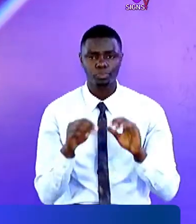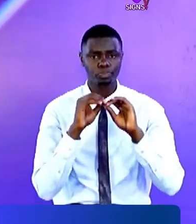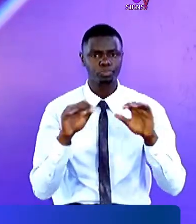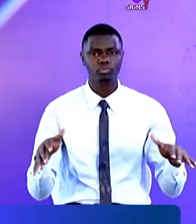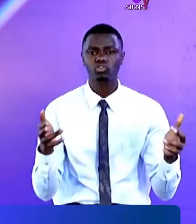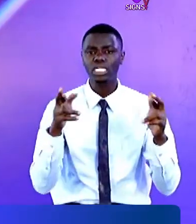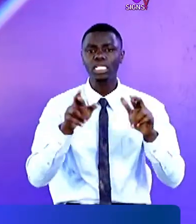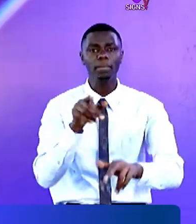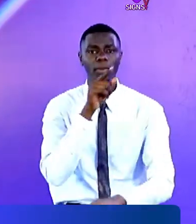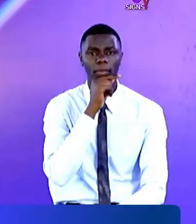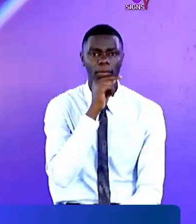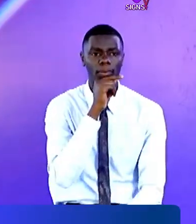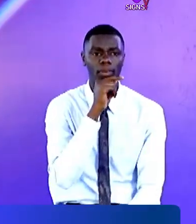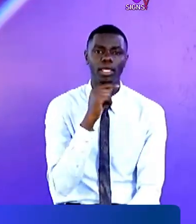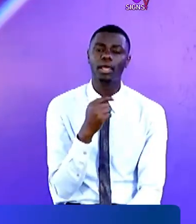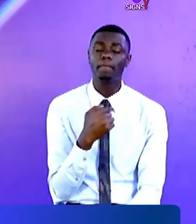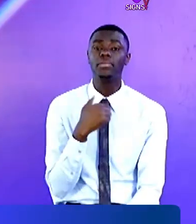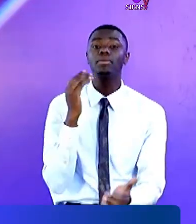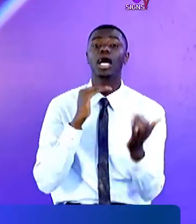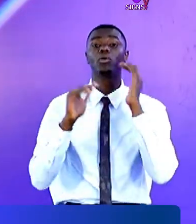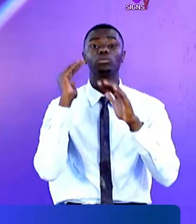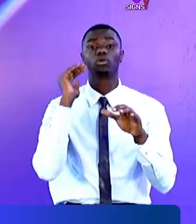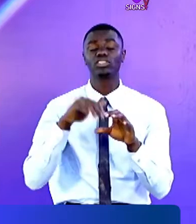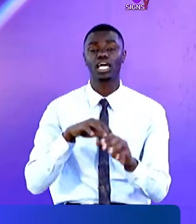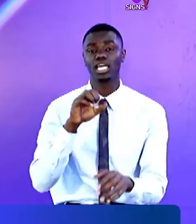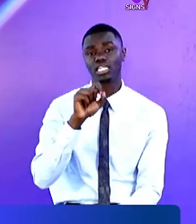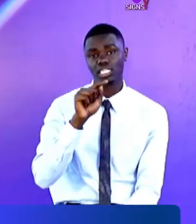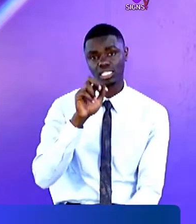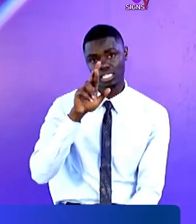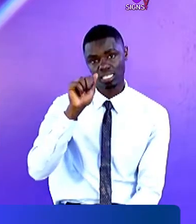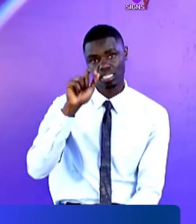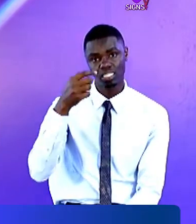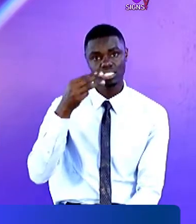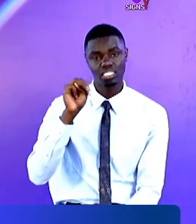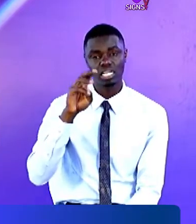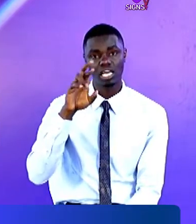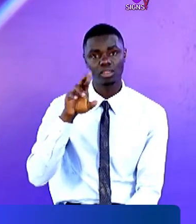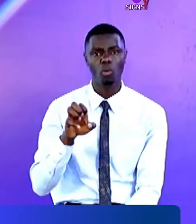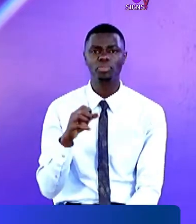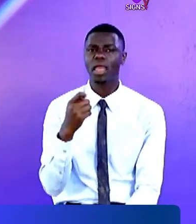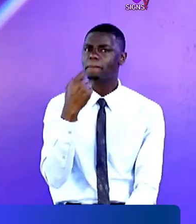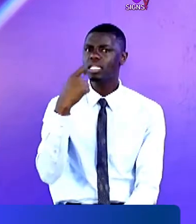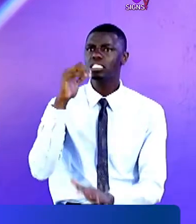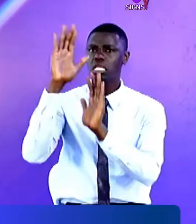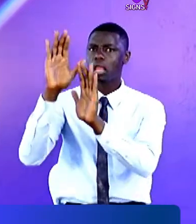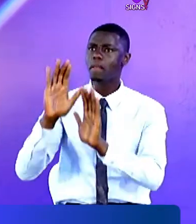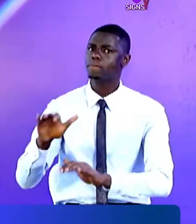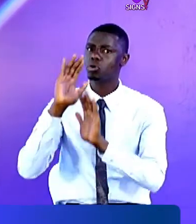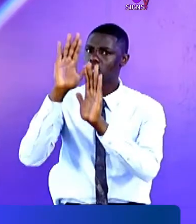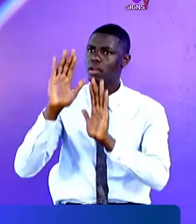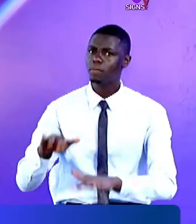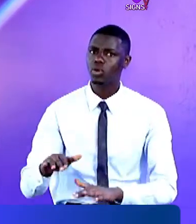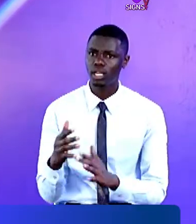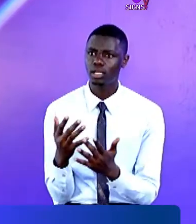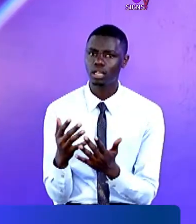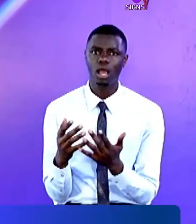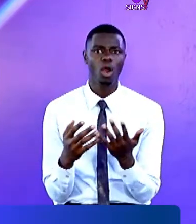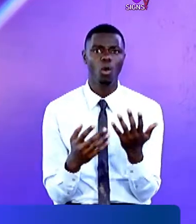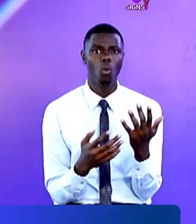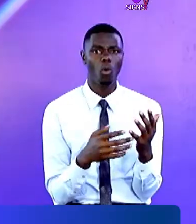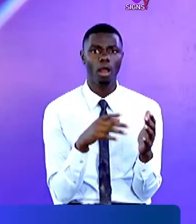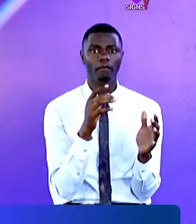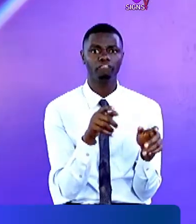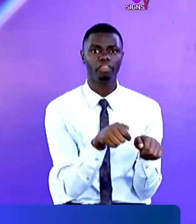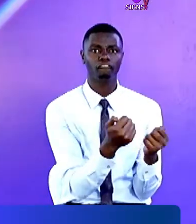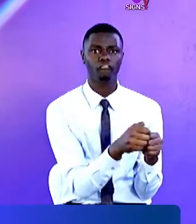taken place, I was a professor in Strathmore. Then I found that medicine which were essential were rotting in level